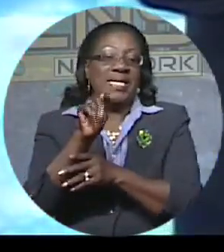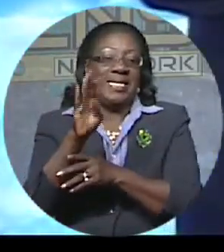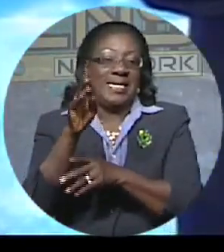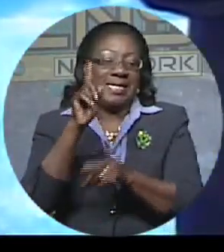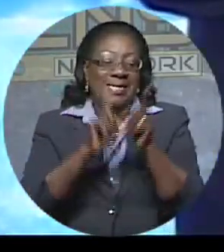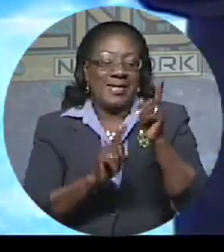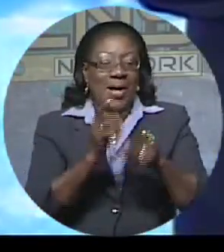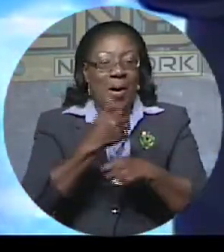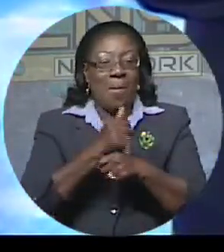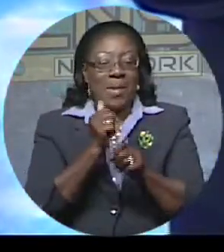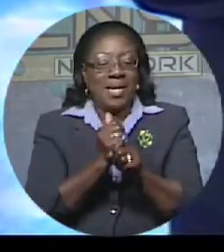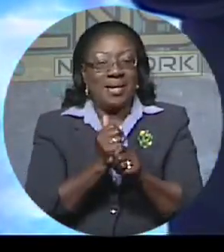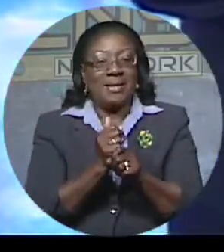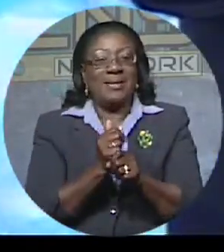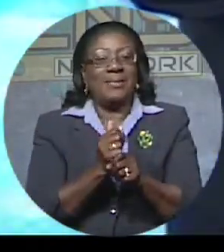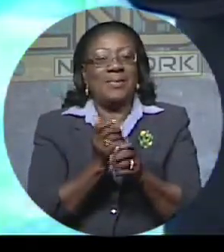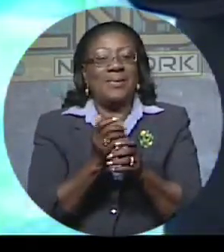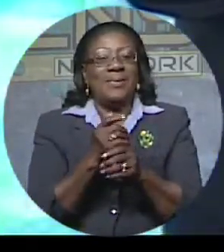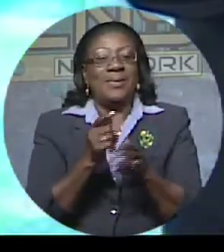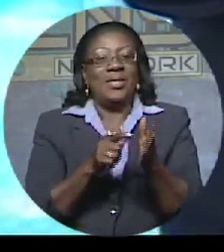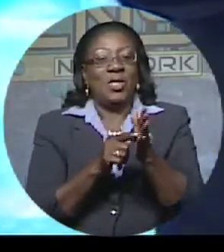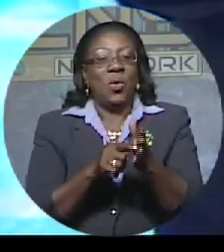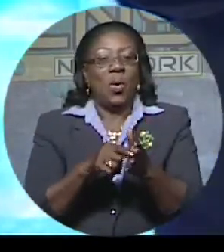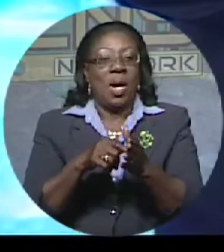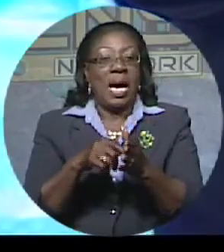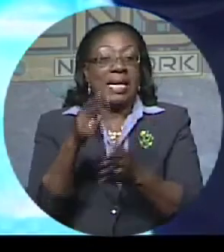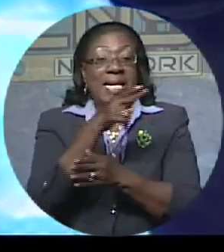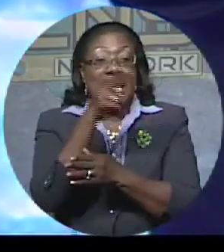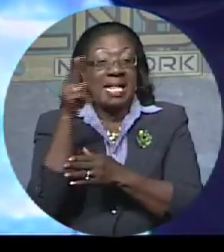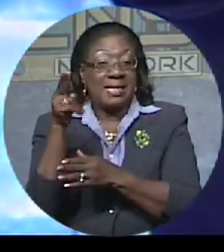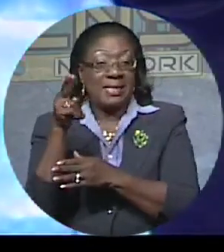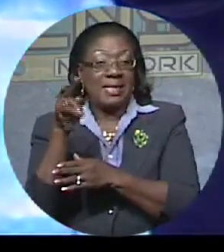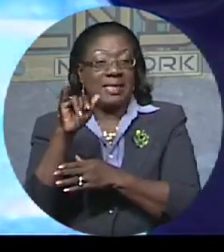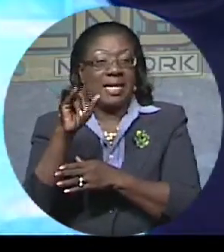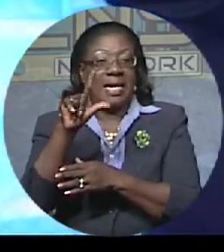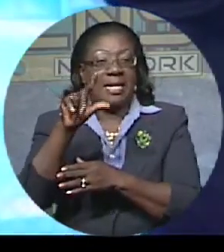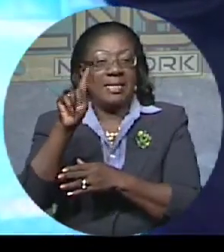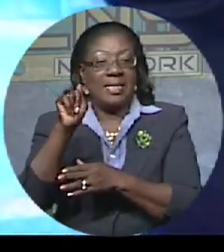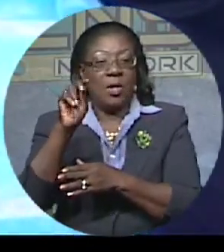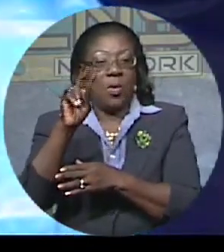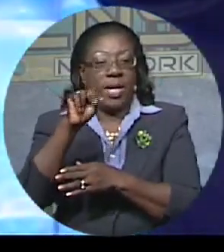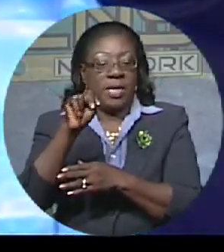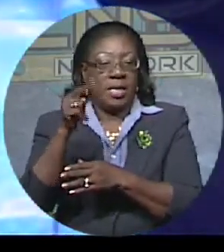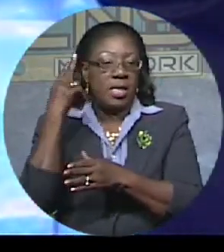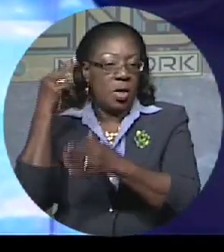And with that, we end the news here at the Hilton Hotel. I'm LaDawn Davis. Back to you in studio.